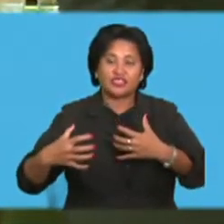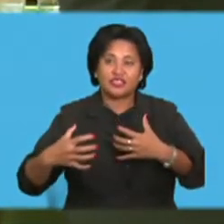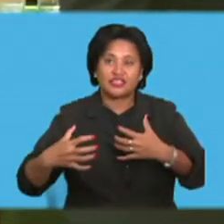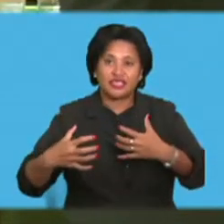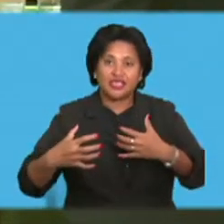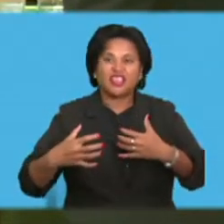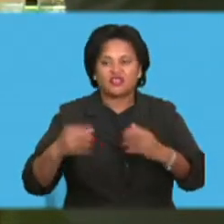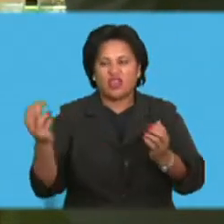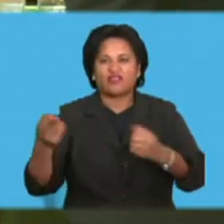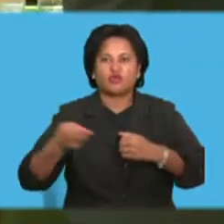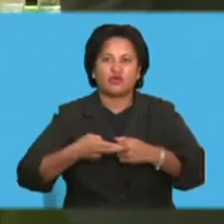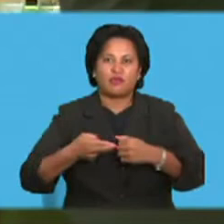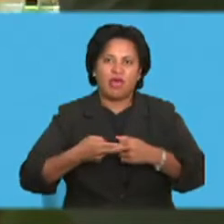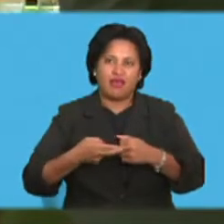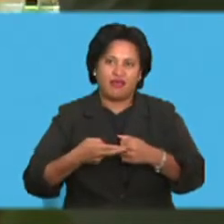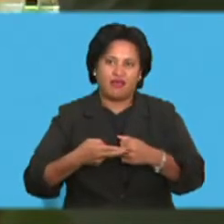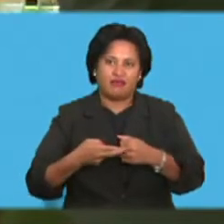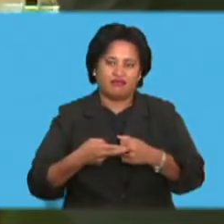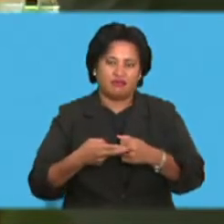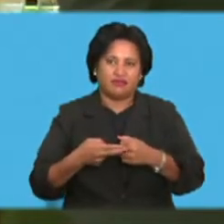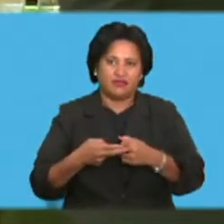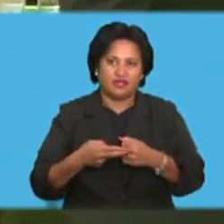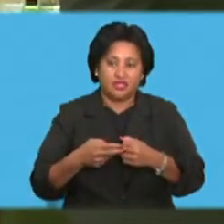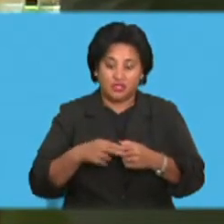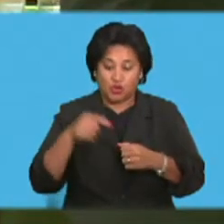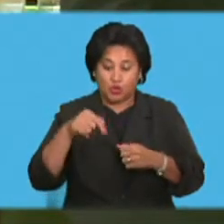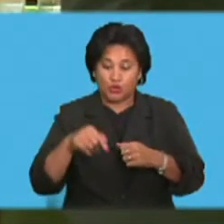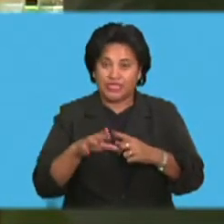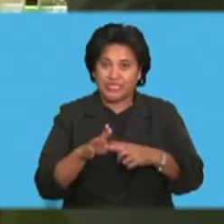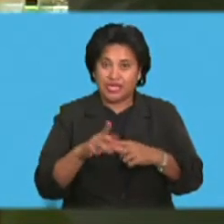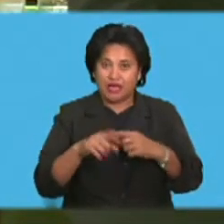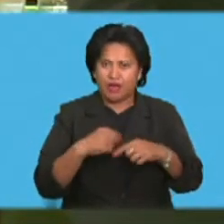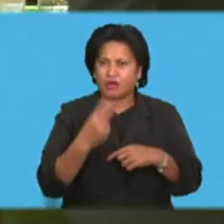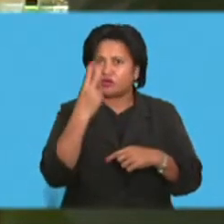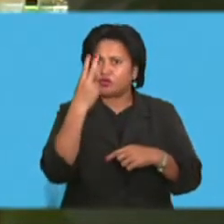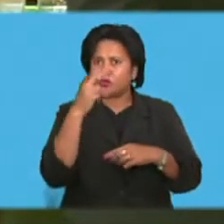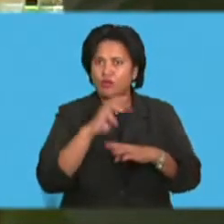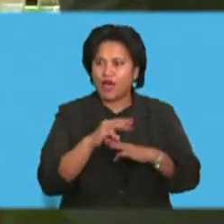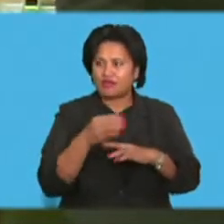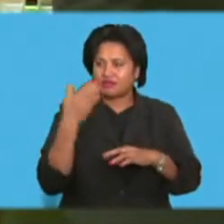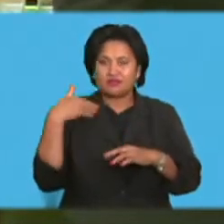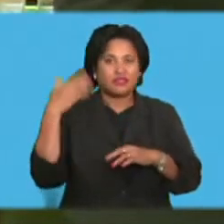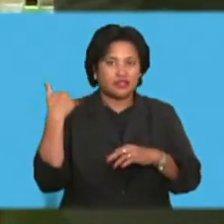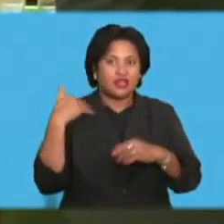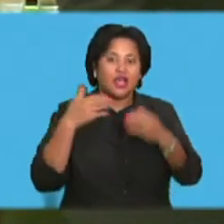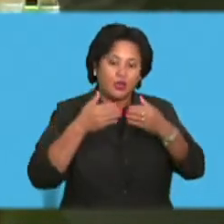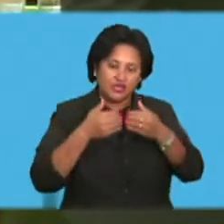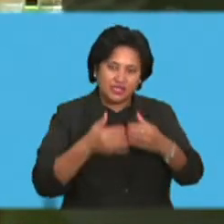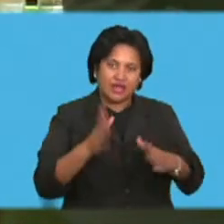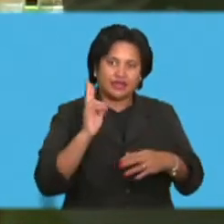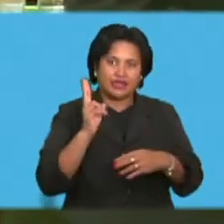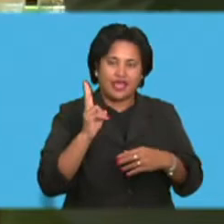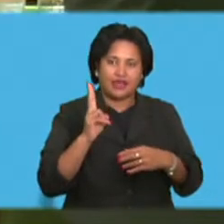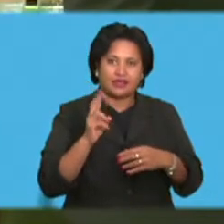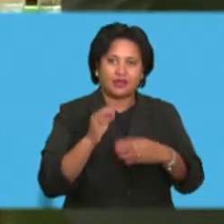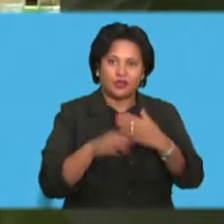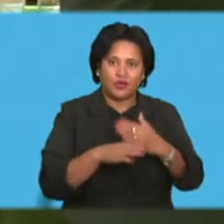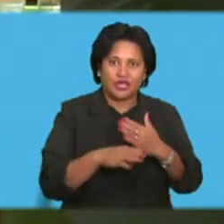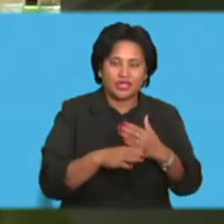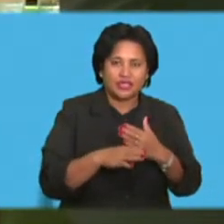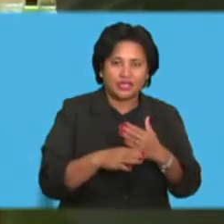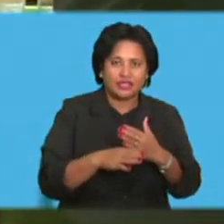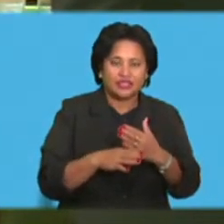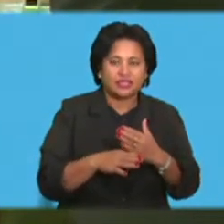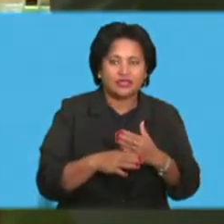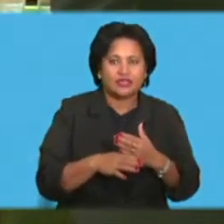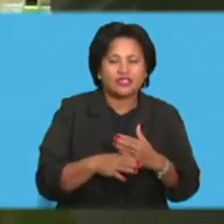under repair. This year, about 2 months ago, we commissioned the dredge again after repair works. We're looking at